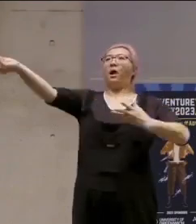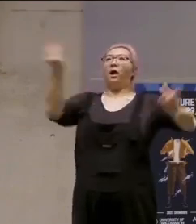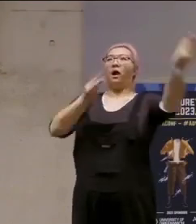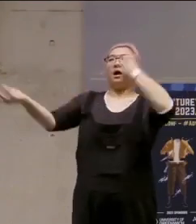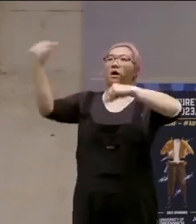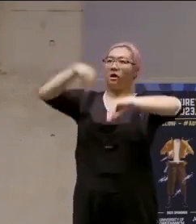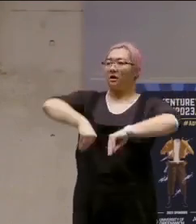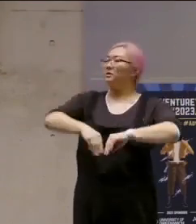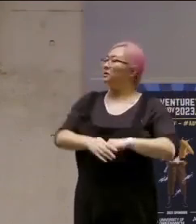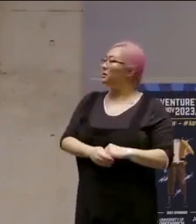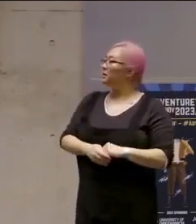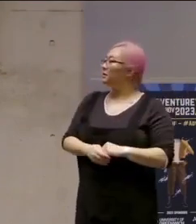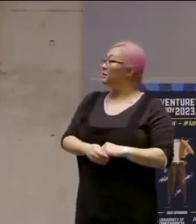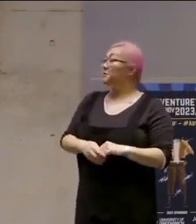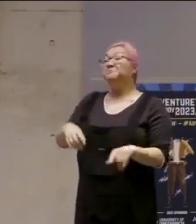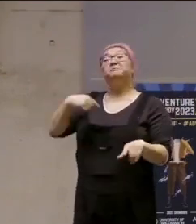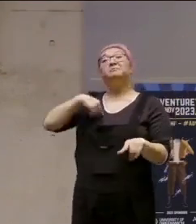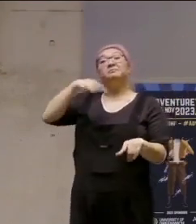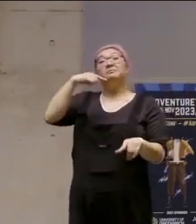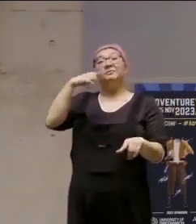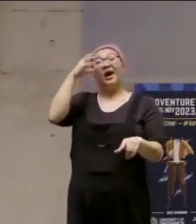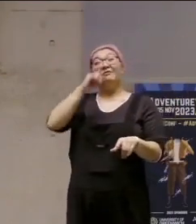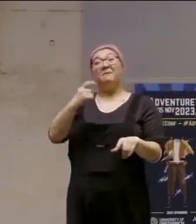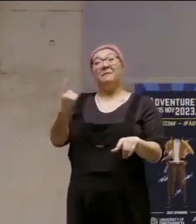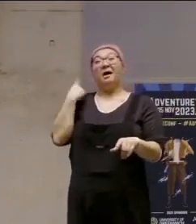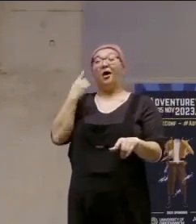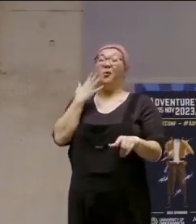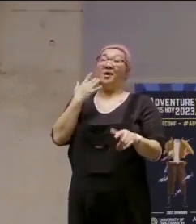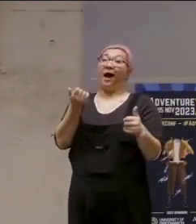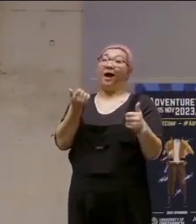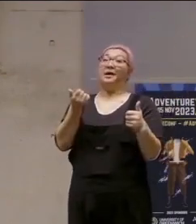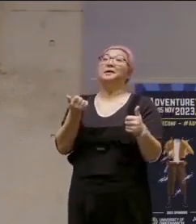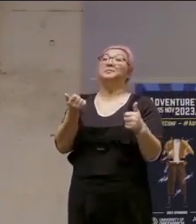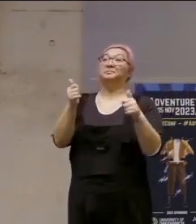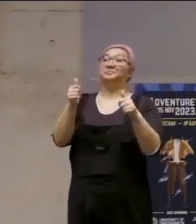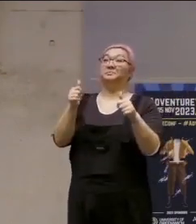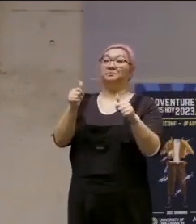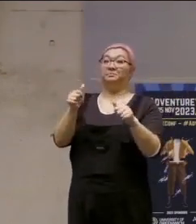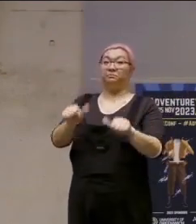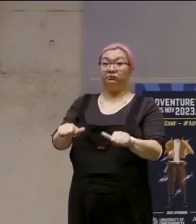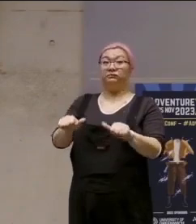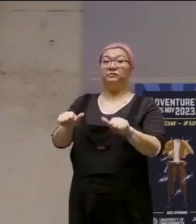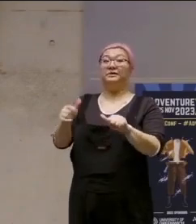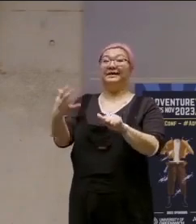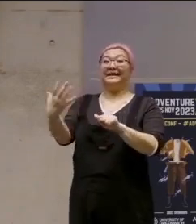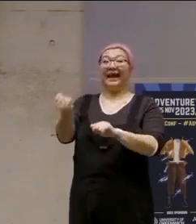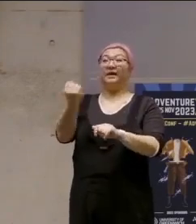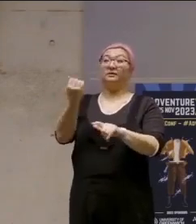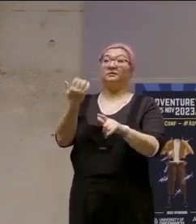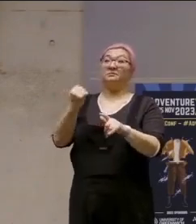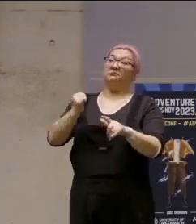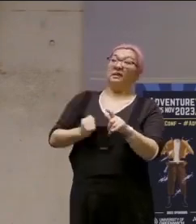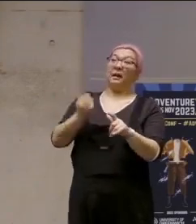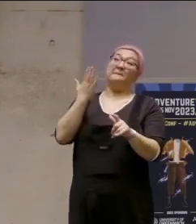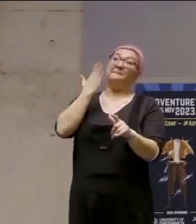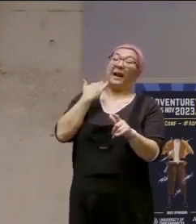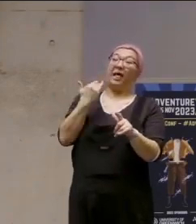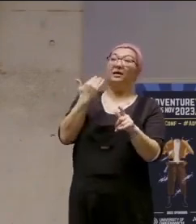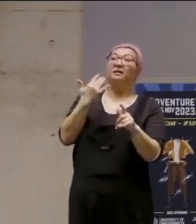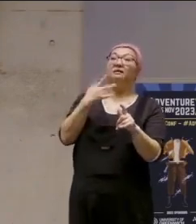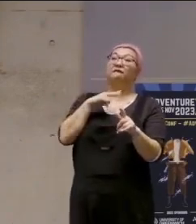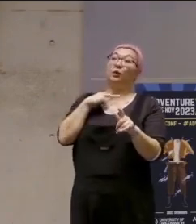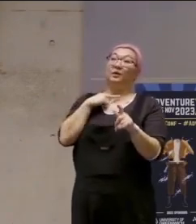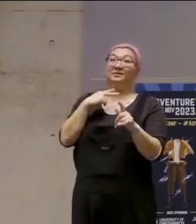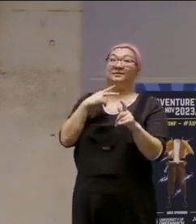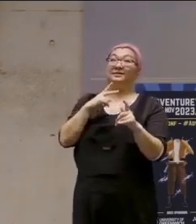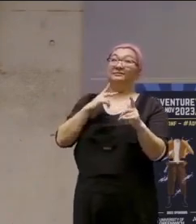noticed that when I did eventually get the voice actors, it's very hard to get Black British roles. It's really hard because most of the roles hiring Black